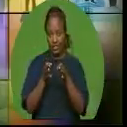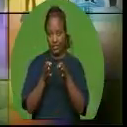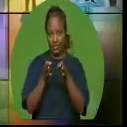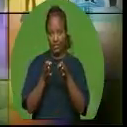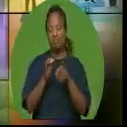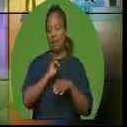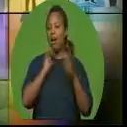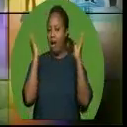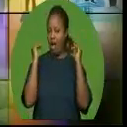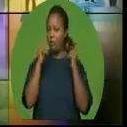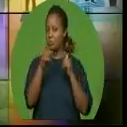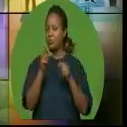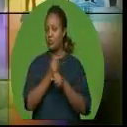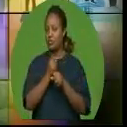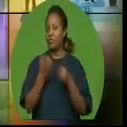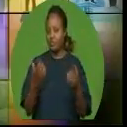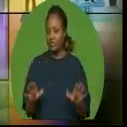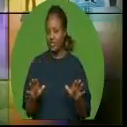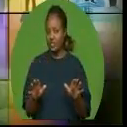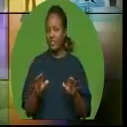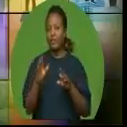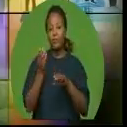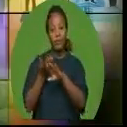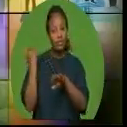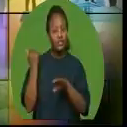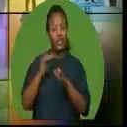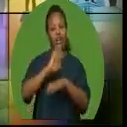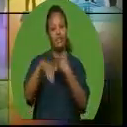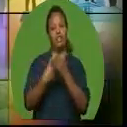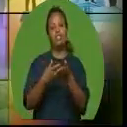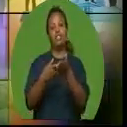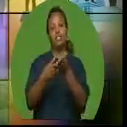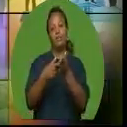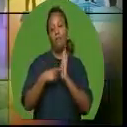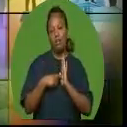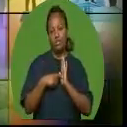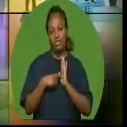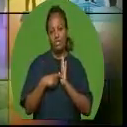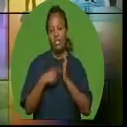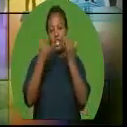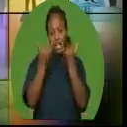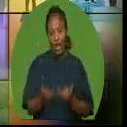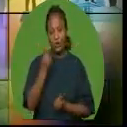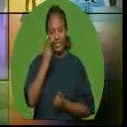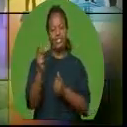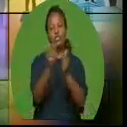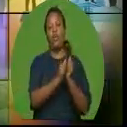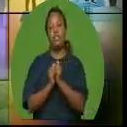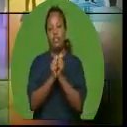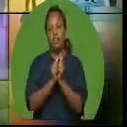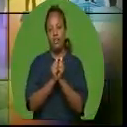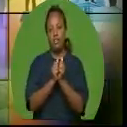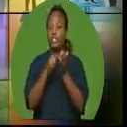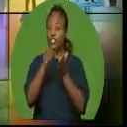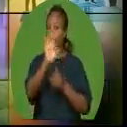illustration? I hope you've done so as you did for the aggregate demand. Let's now see it